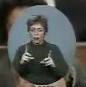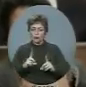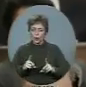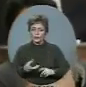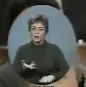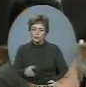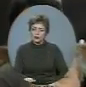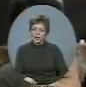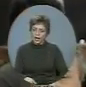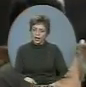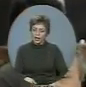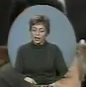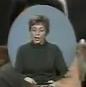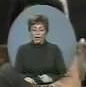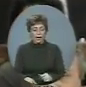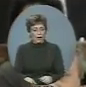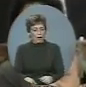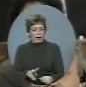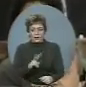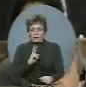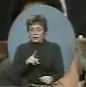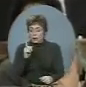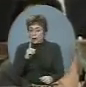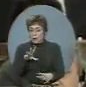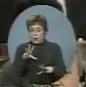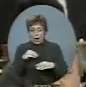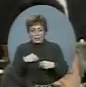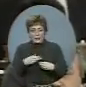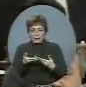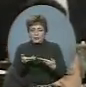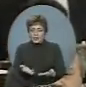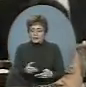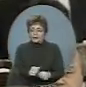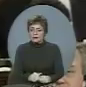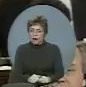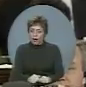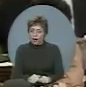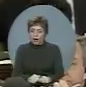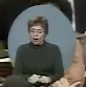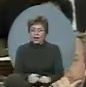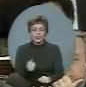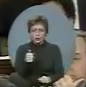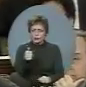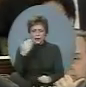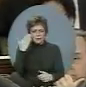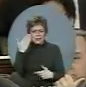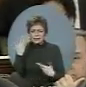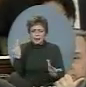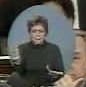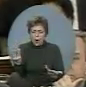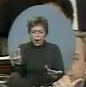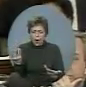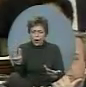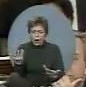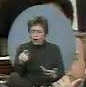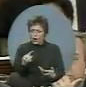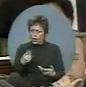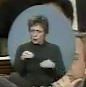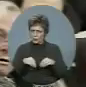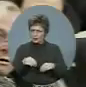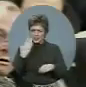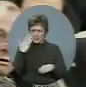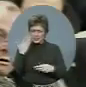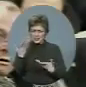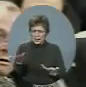is absolutely unacceptable, Mr. Speaker. Does he know that the newspaper story was correct or